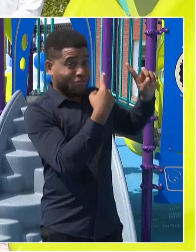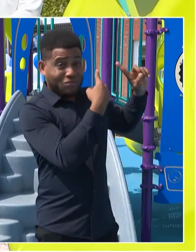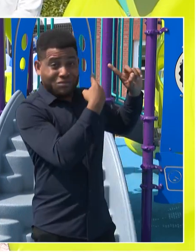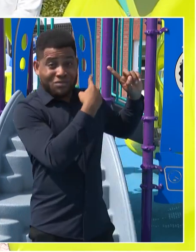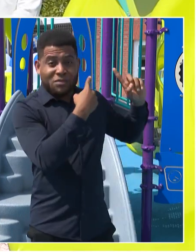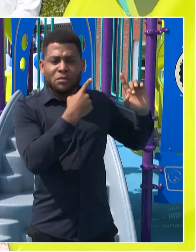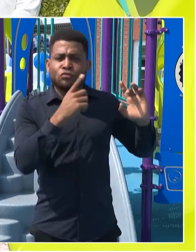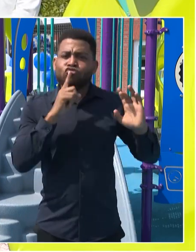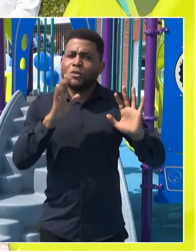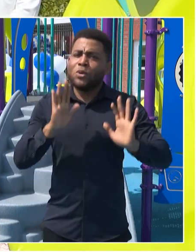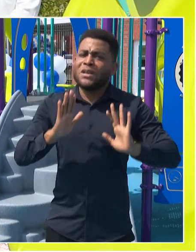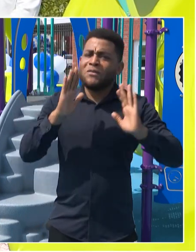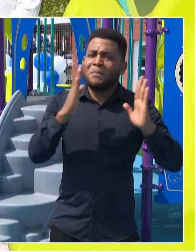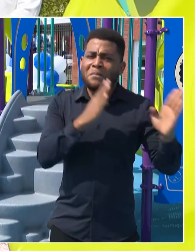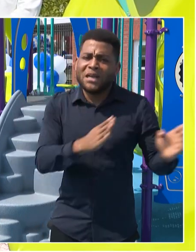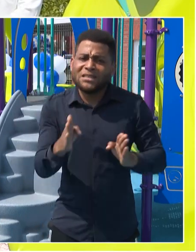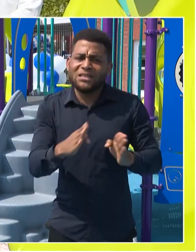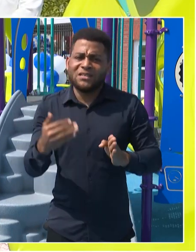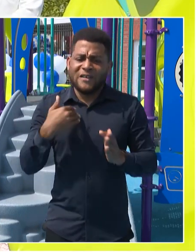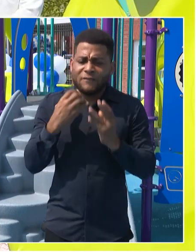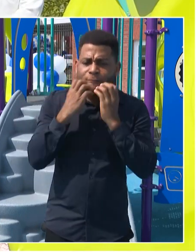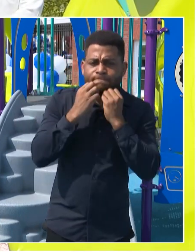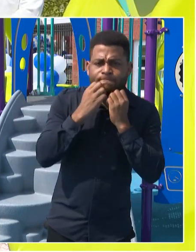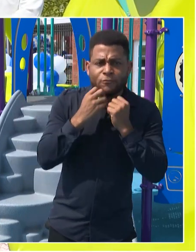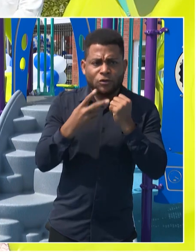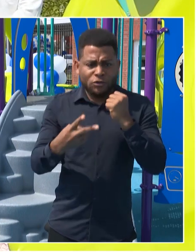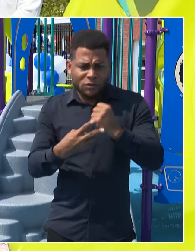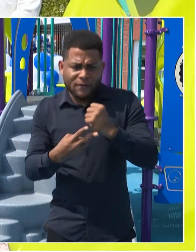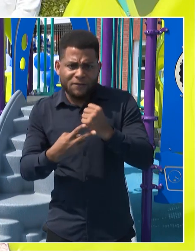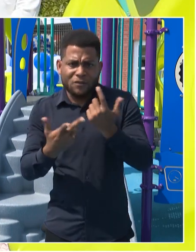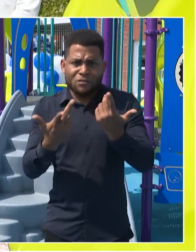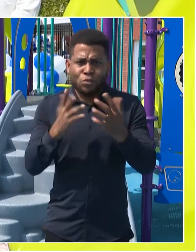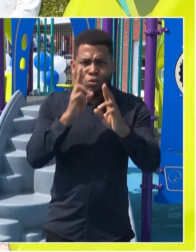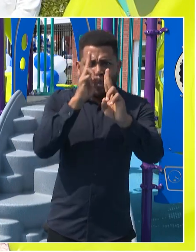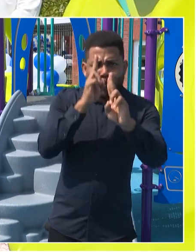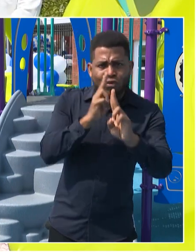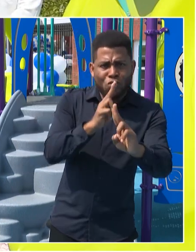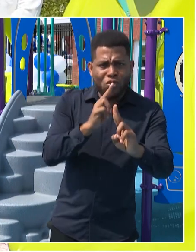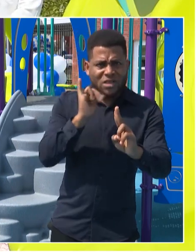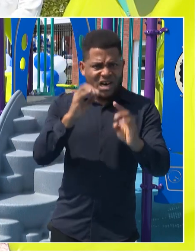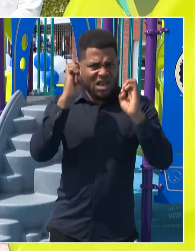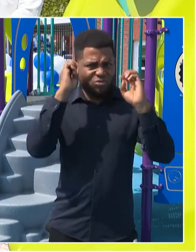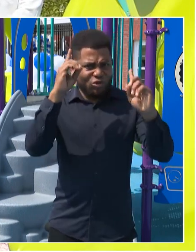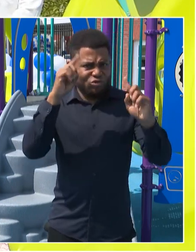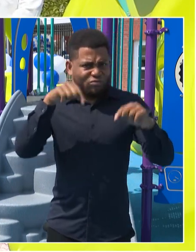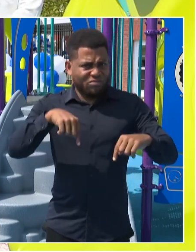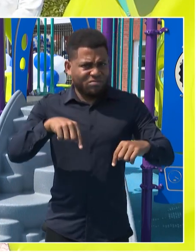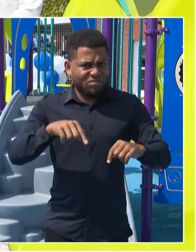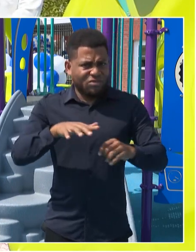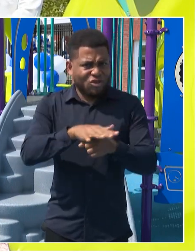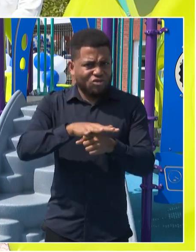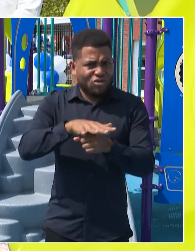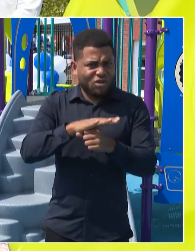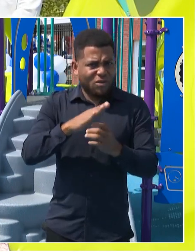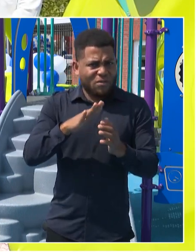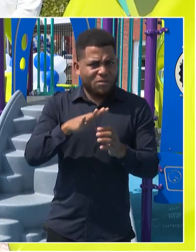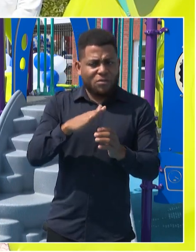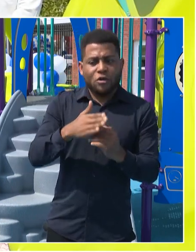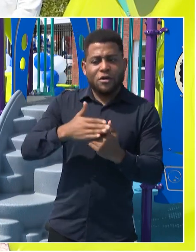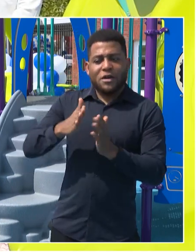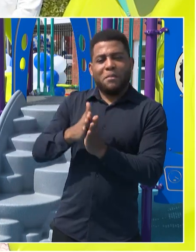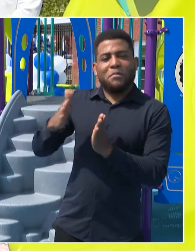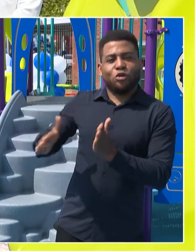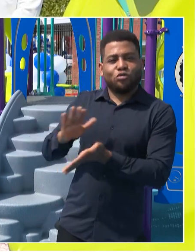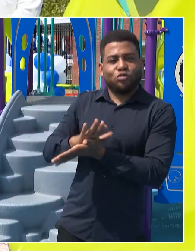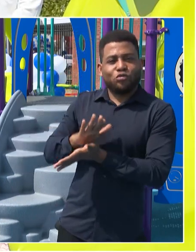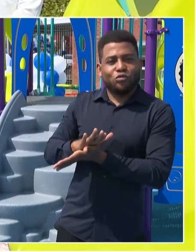honor our interest from our families in this neighborhood, in their neighborhood school, and to get our